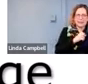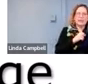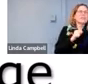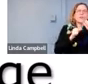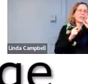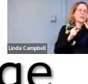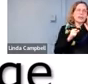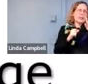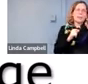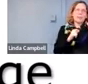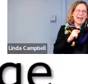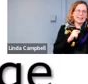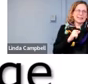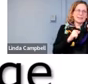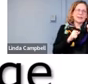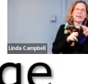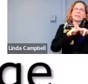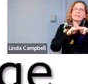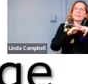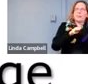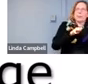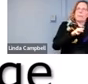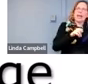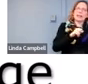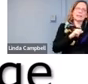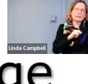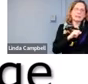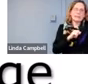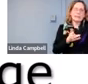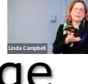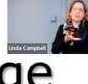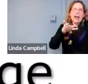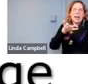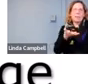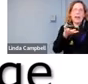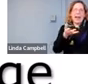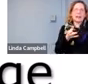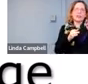less dense, and so they don't need their ballast, and so they dump